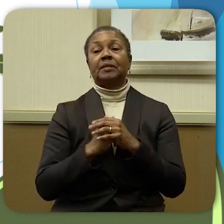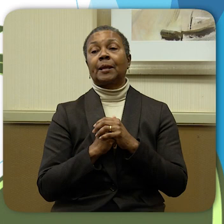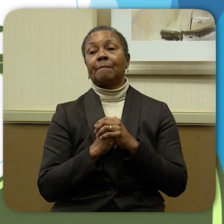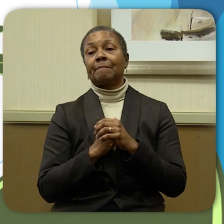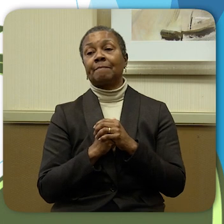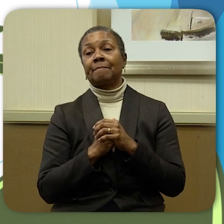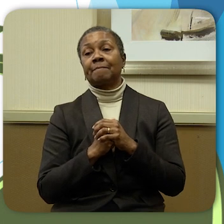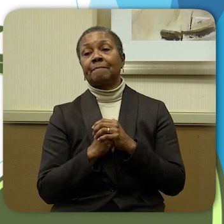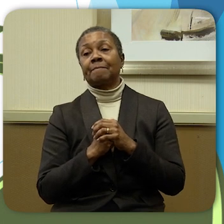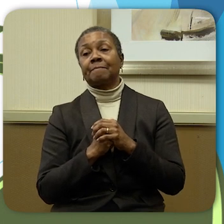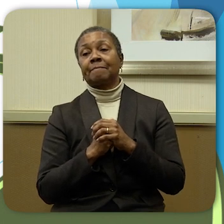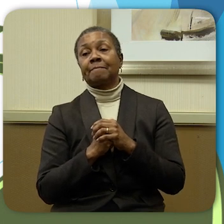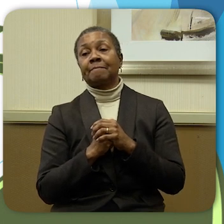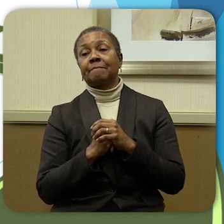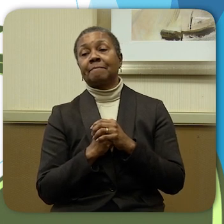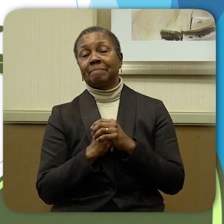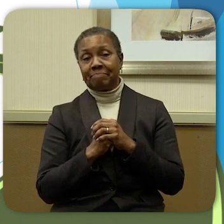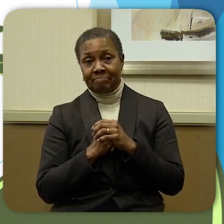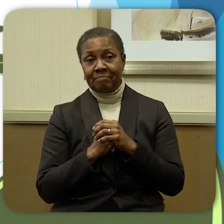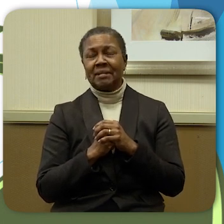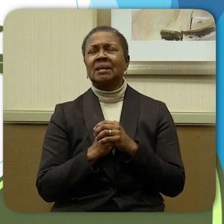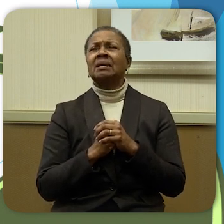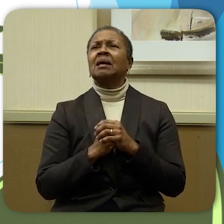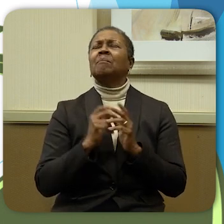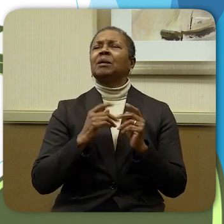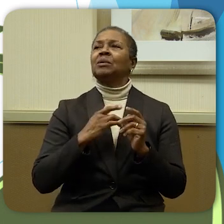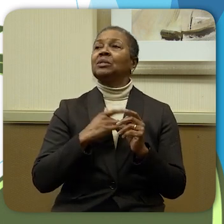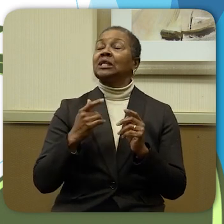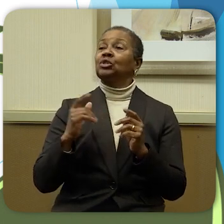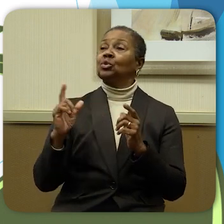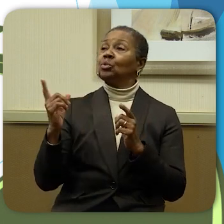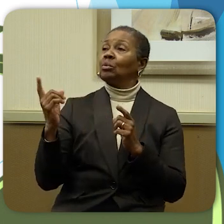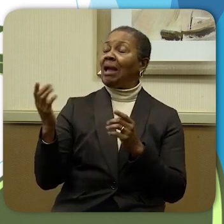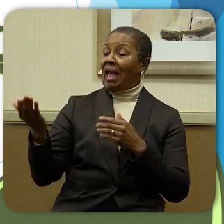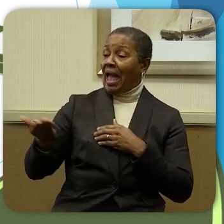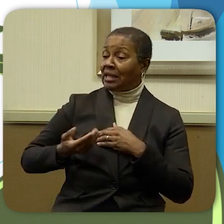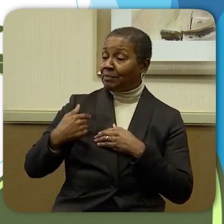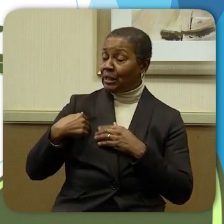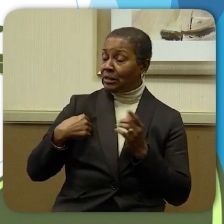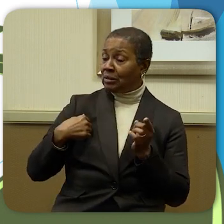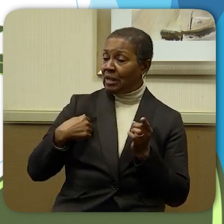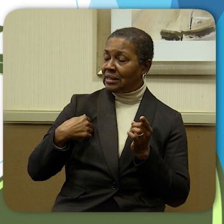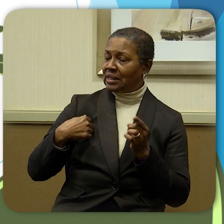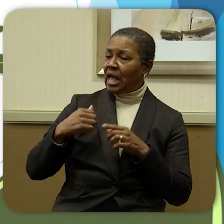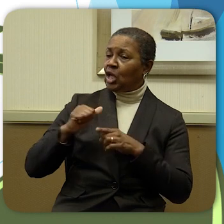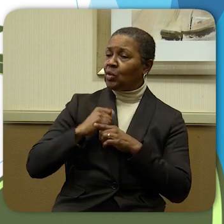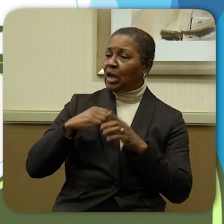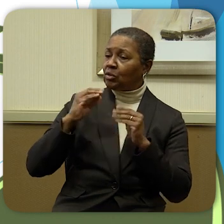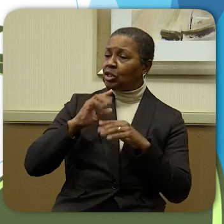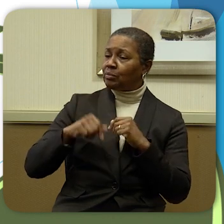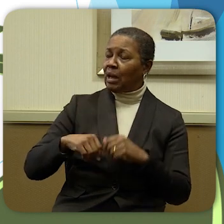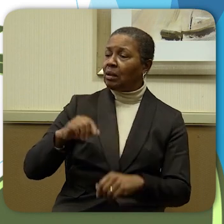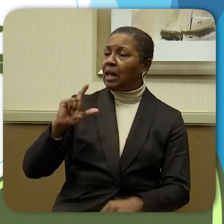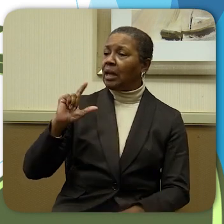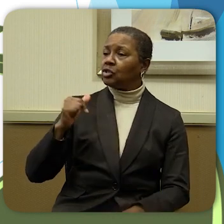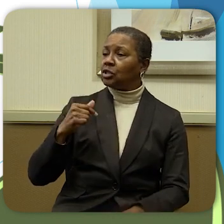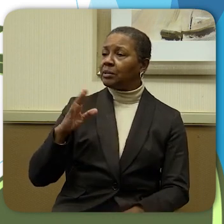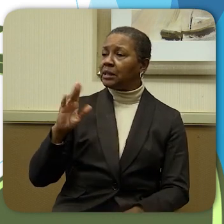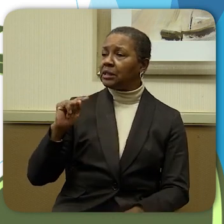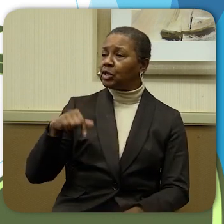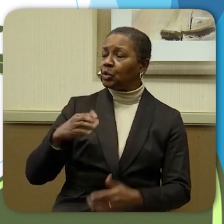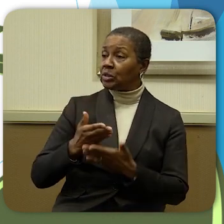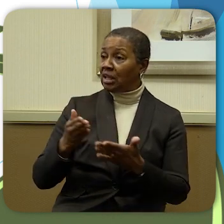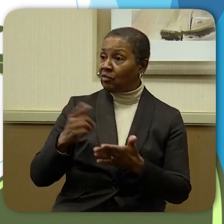is, like, sometimes people will invite me and say, train our teachers about LGBTQ stuff and what we do. And I